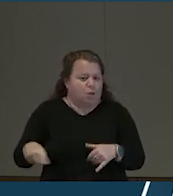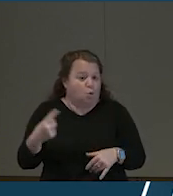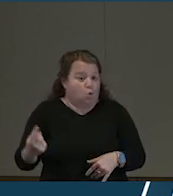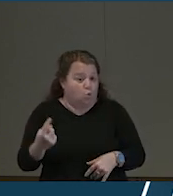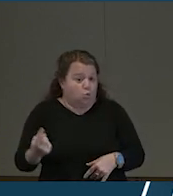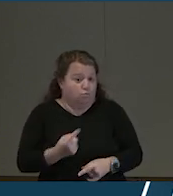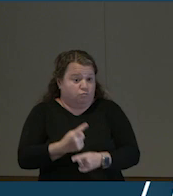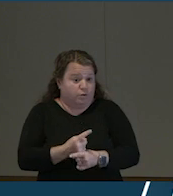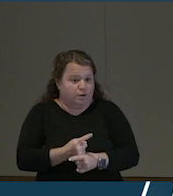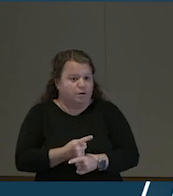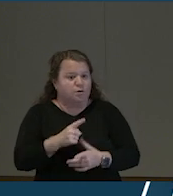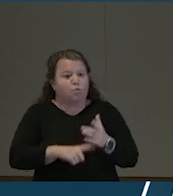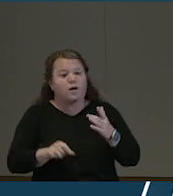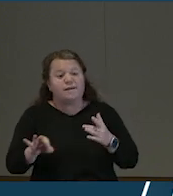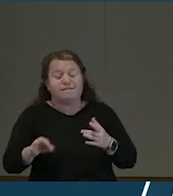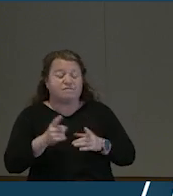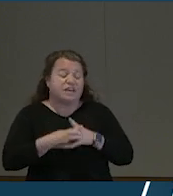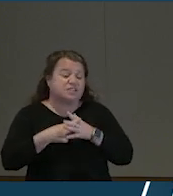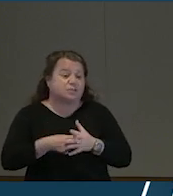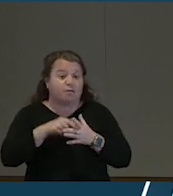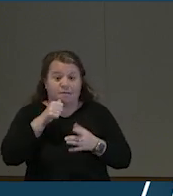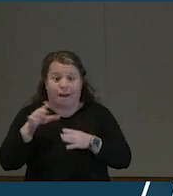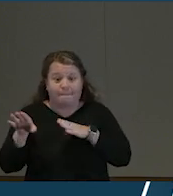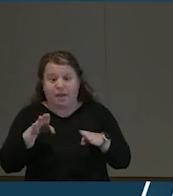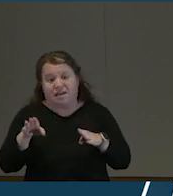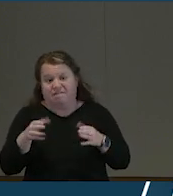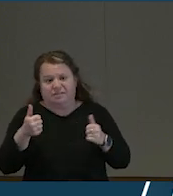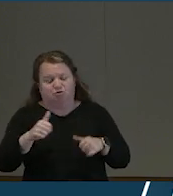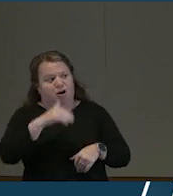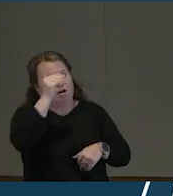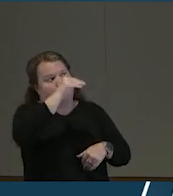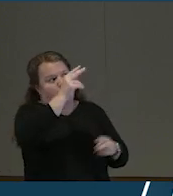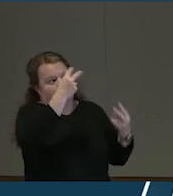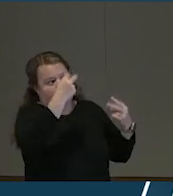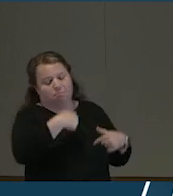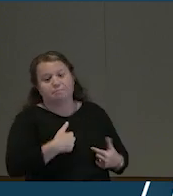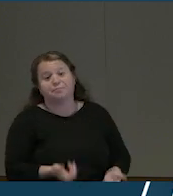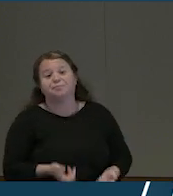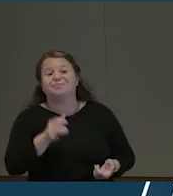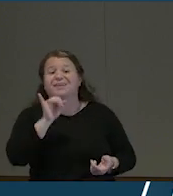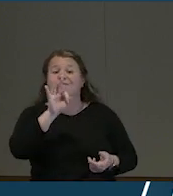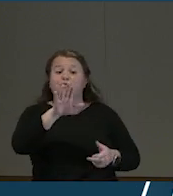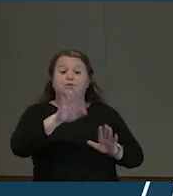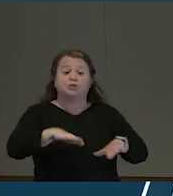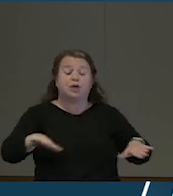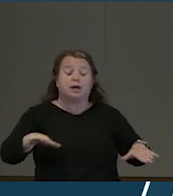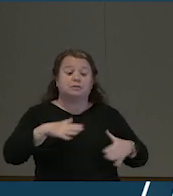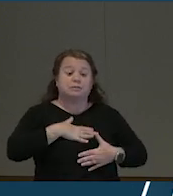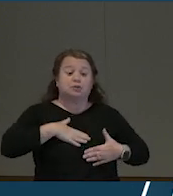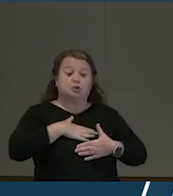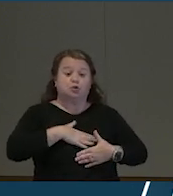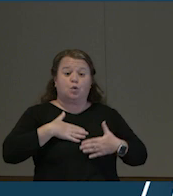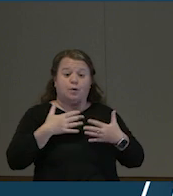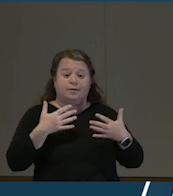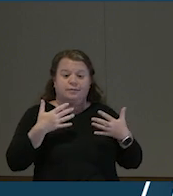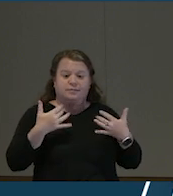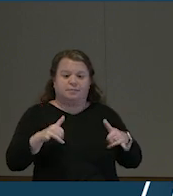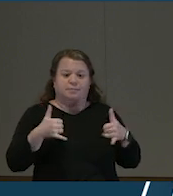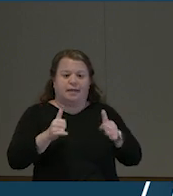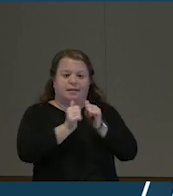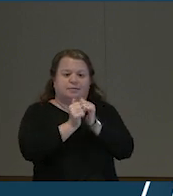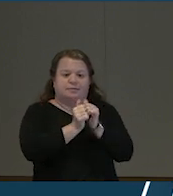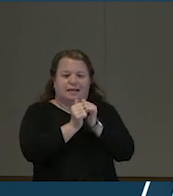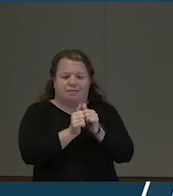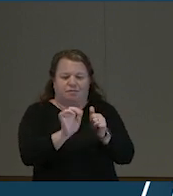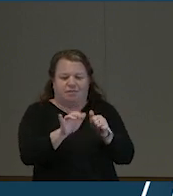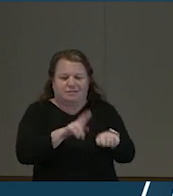right? What if they start misbehaving to get my attention? When your child enjoys playing with you, it's normal that they will start to seek